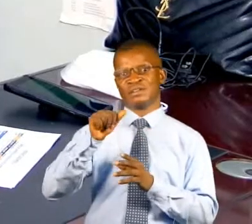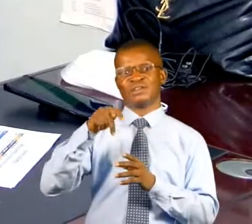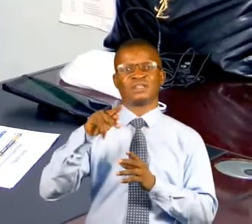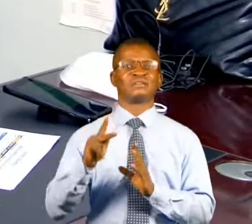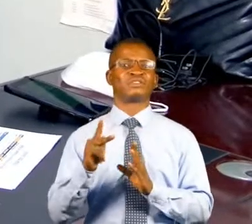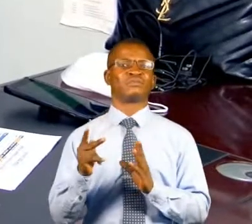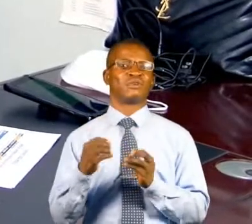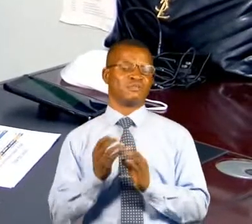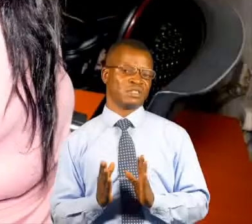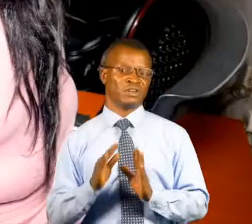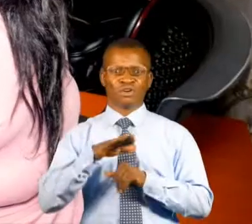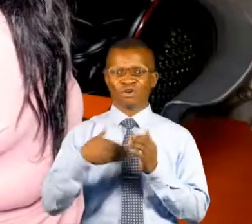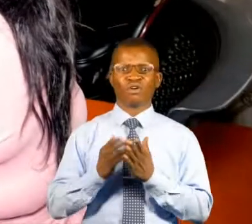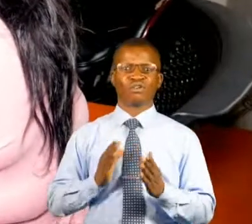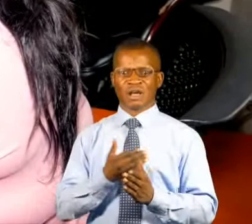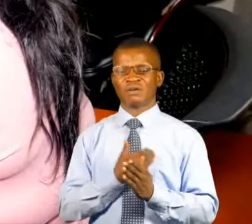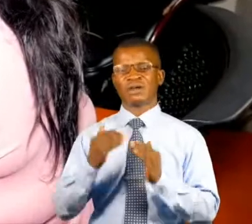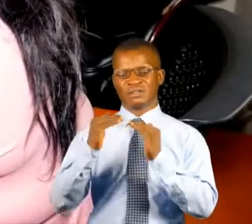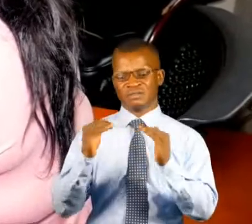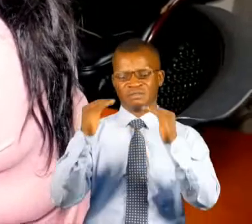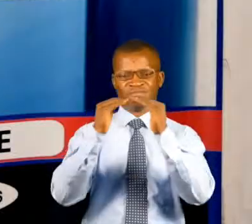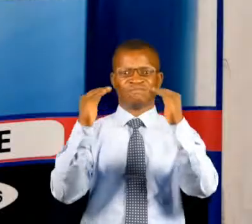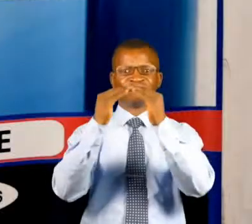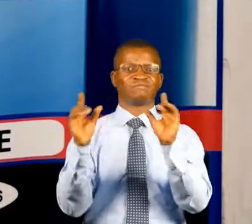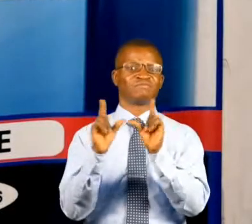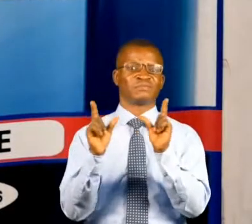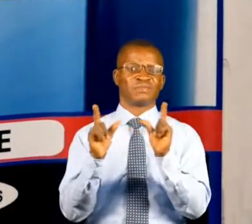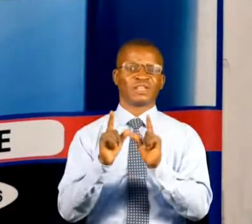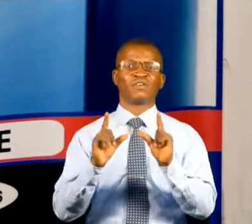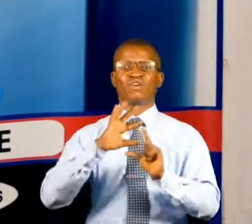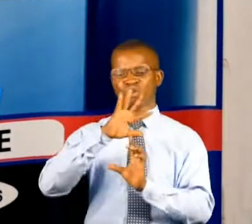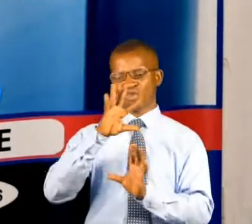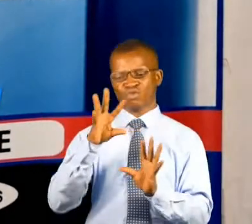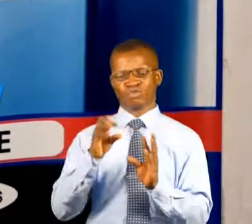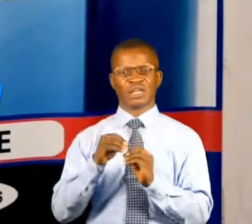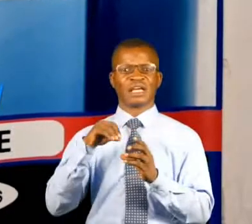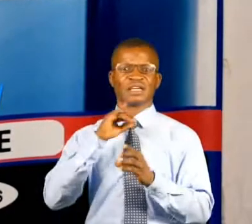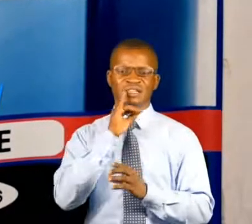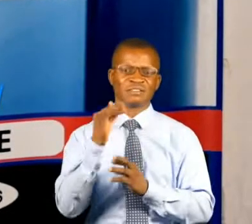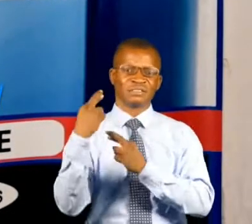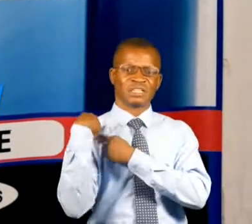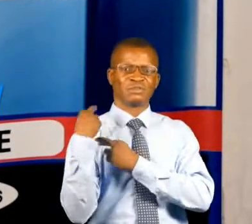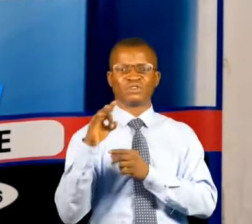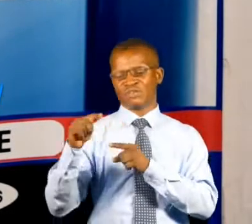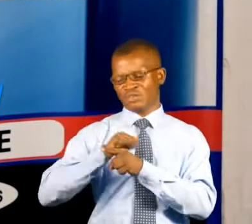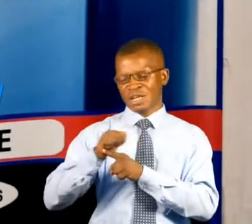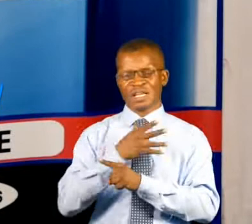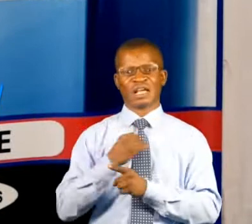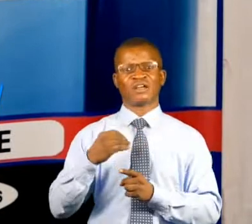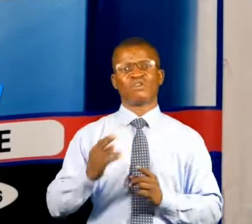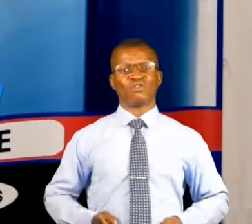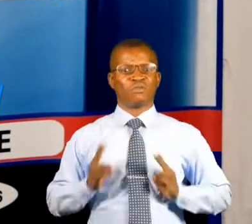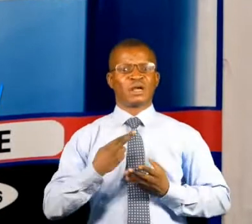that are made of the NAPTIP officer. The cadres there are different cadres in the agency. All of the totality of this is the